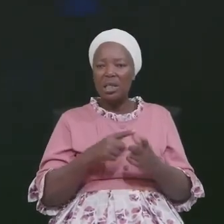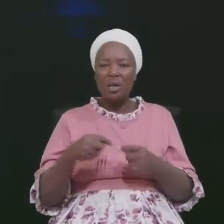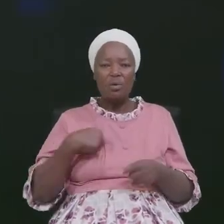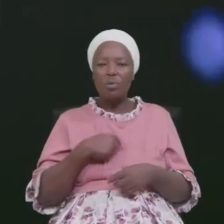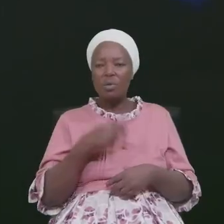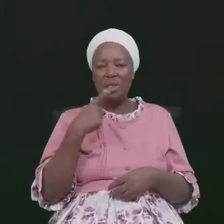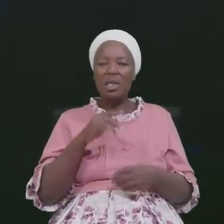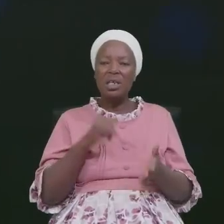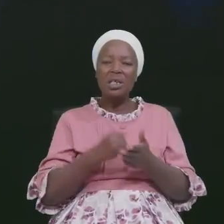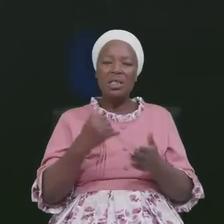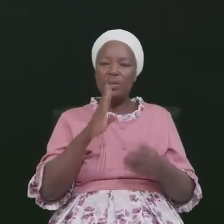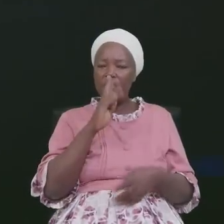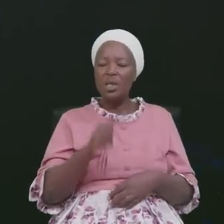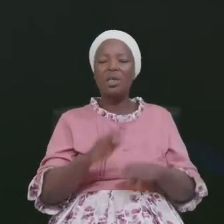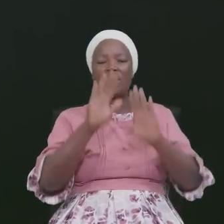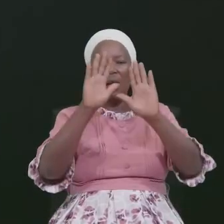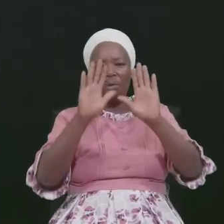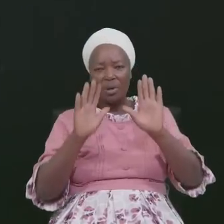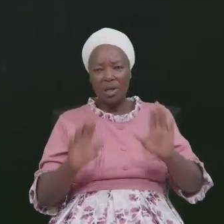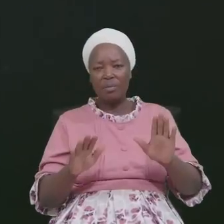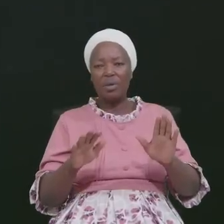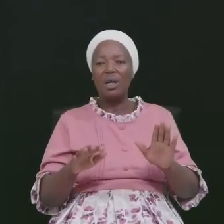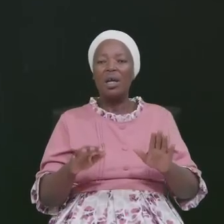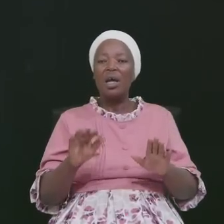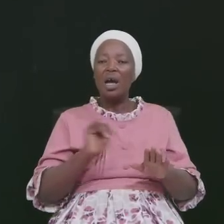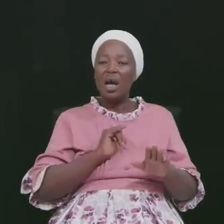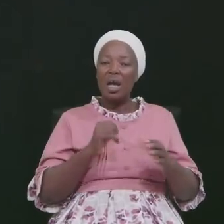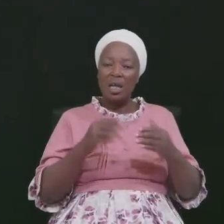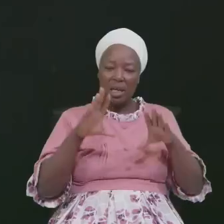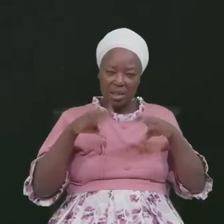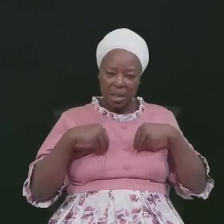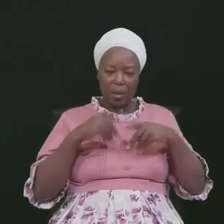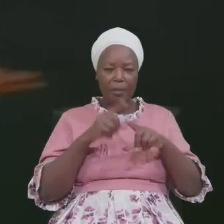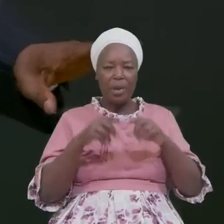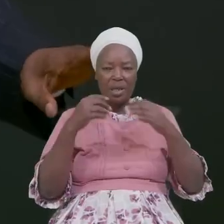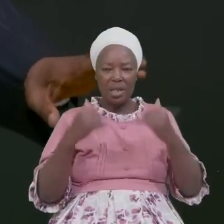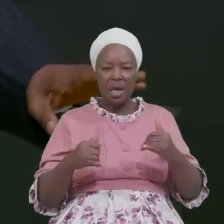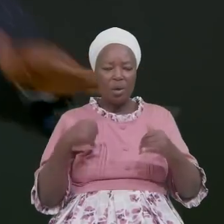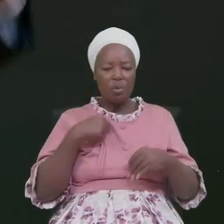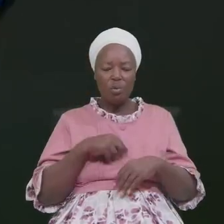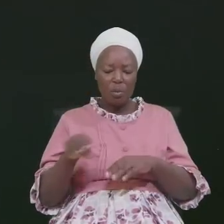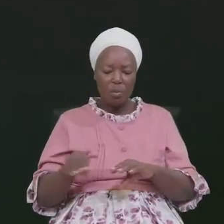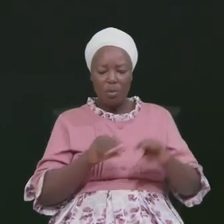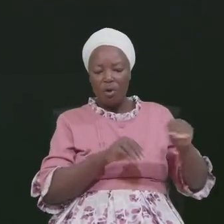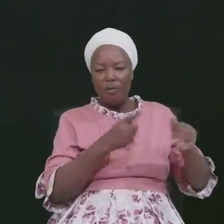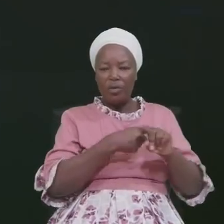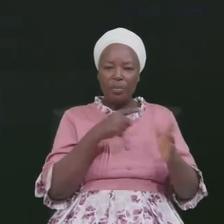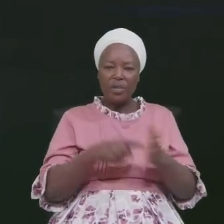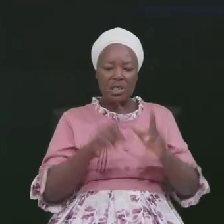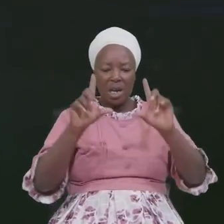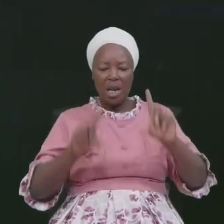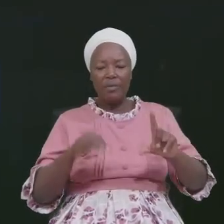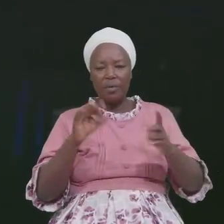been glorious. I accept, but now we move from this level of glory to a